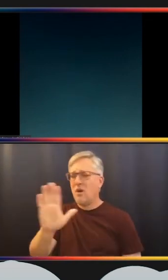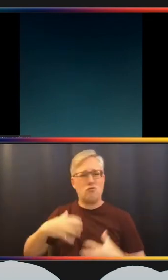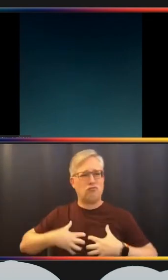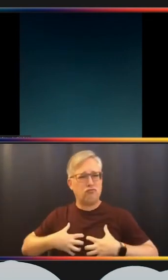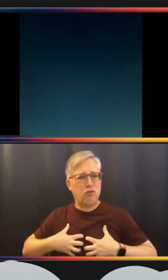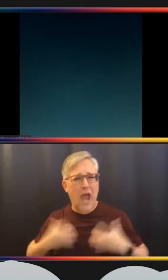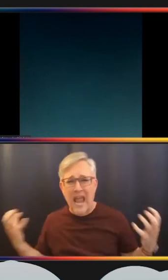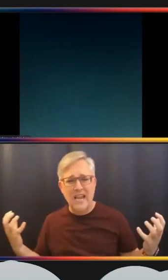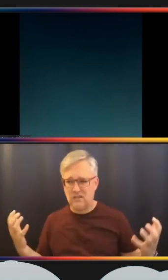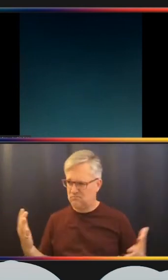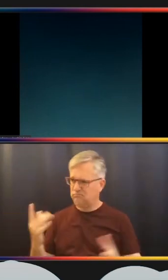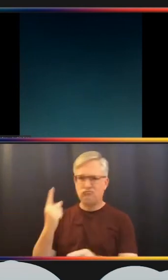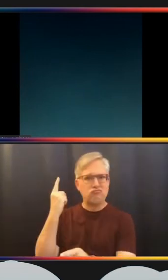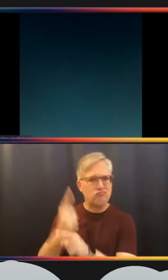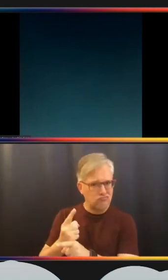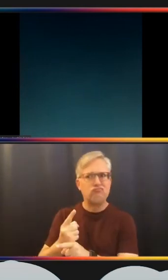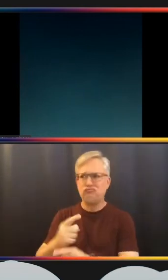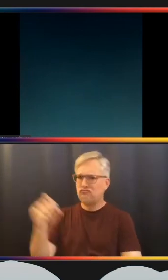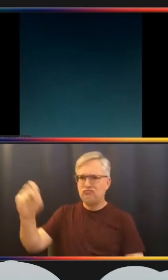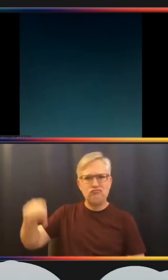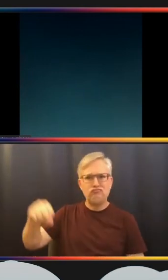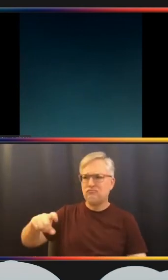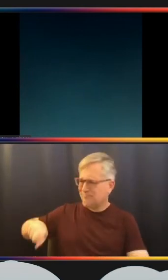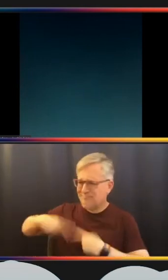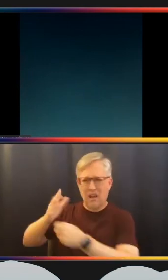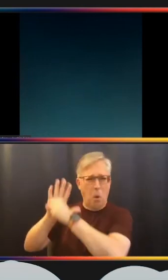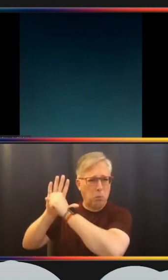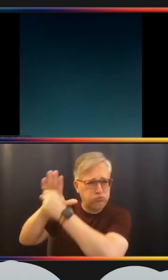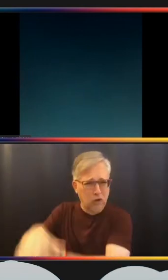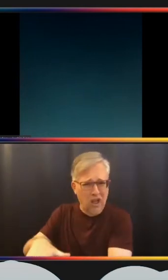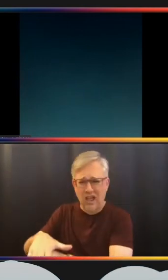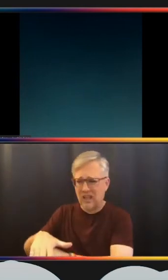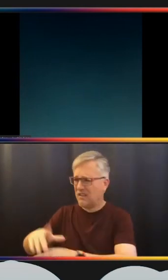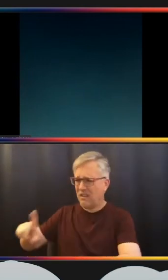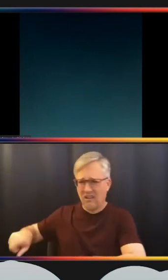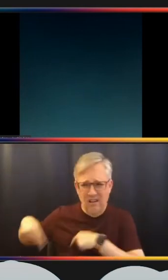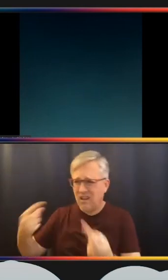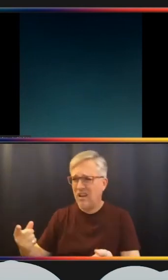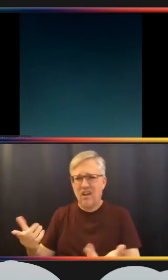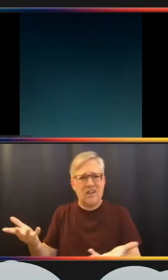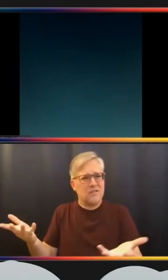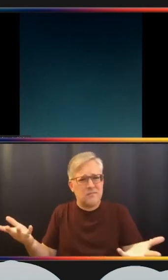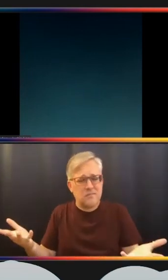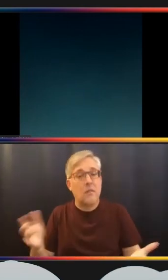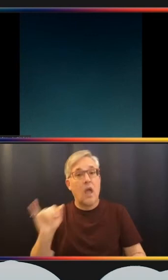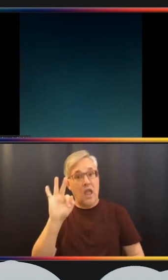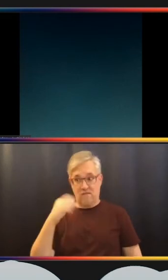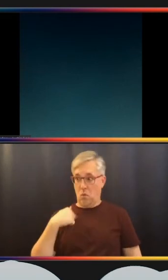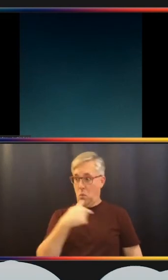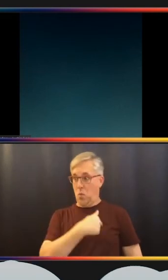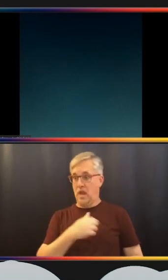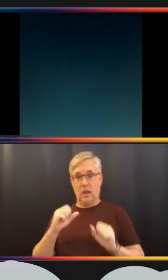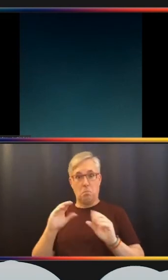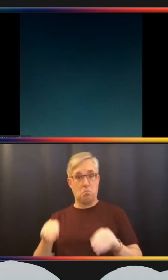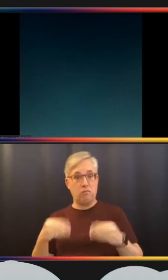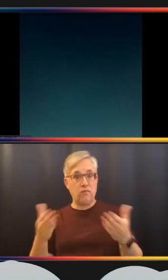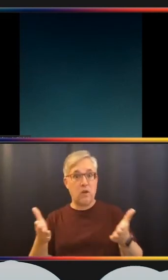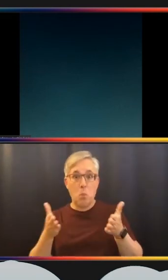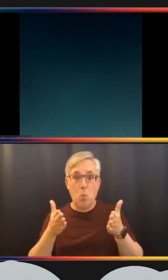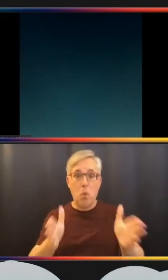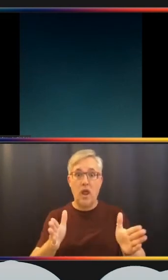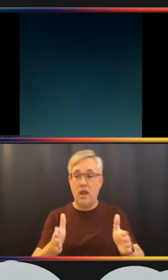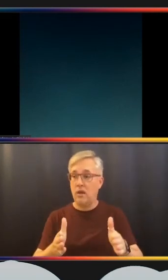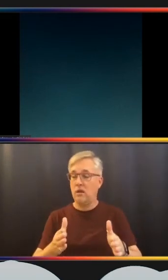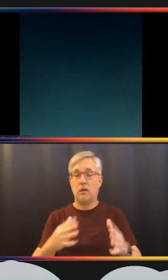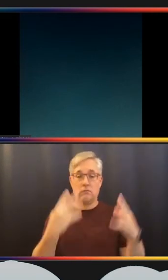is so justified, and they've been oppressed for so long. And I think if we are able to provide a platform and amplify